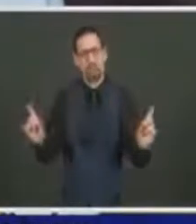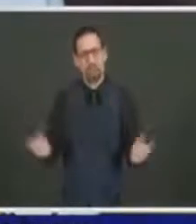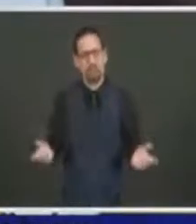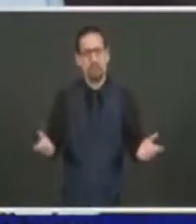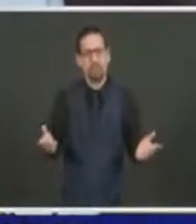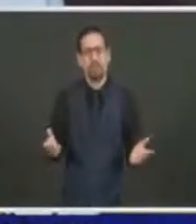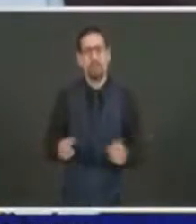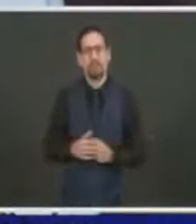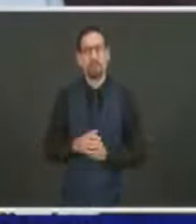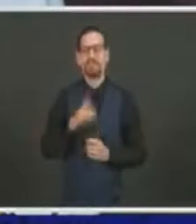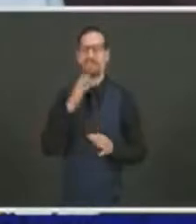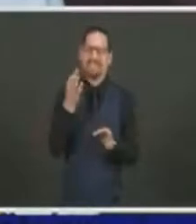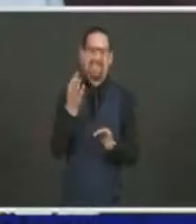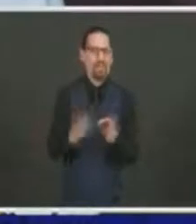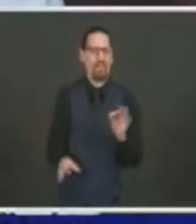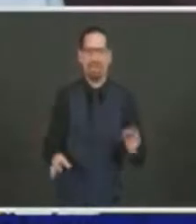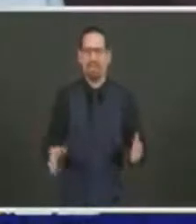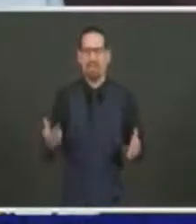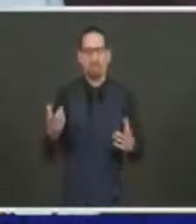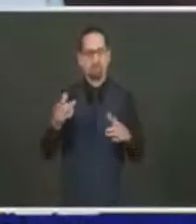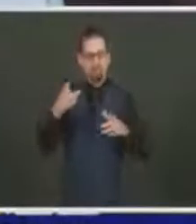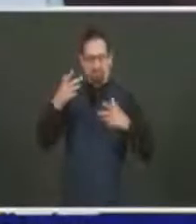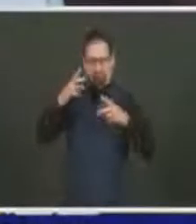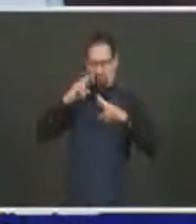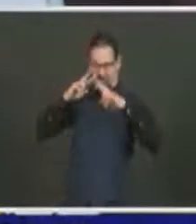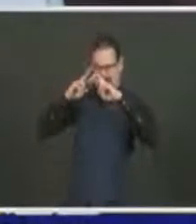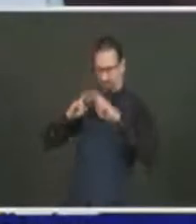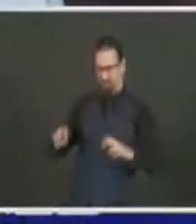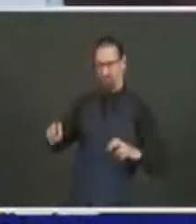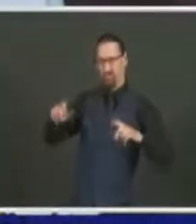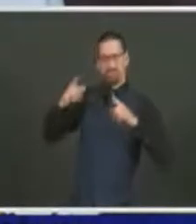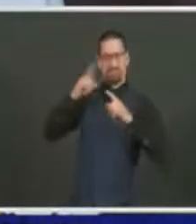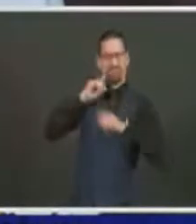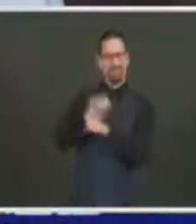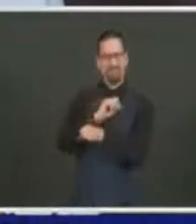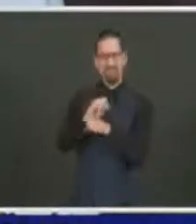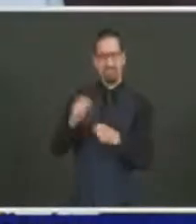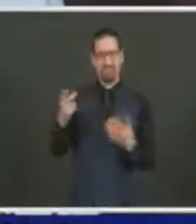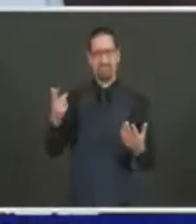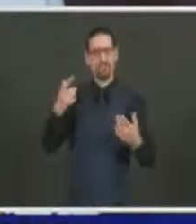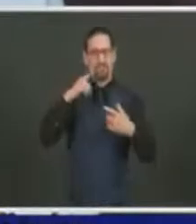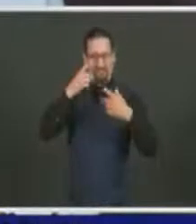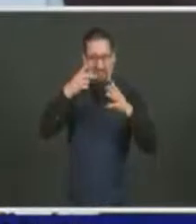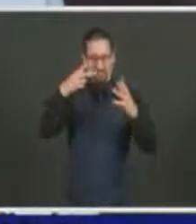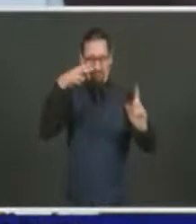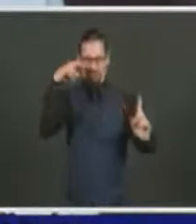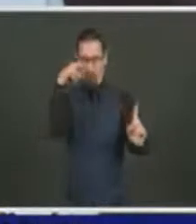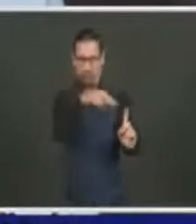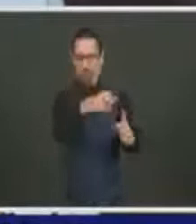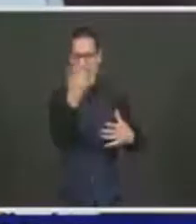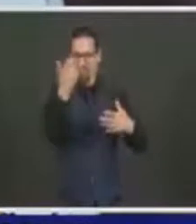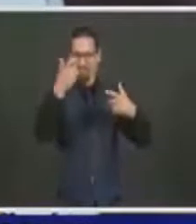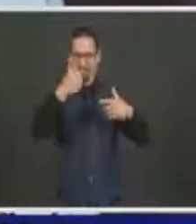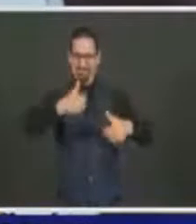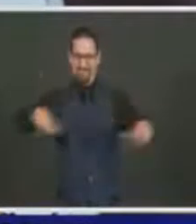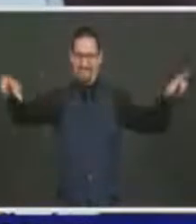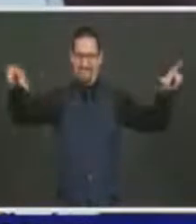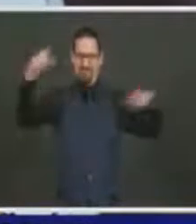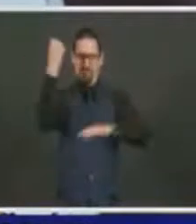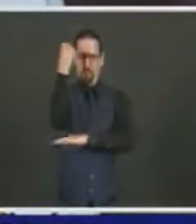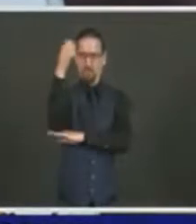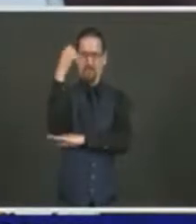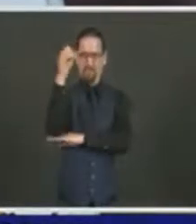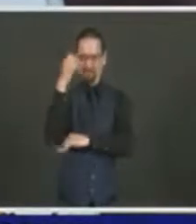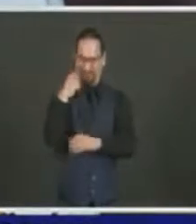learned from when a number of large gatherings related to the protests had occurred in early June, many of